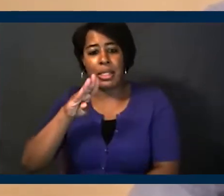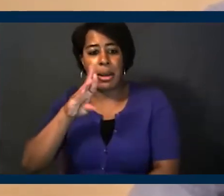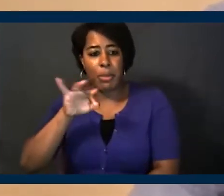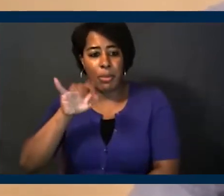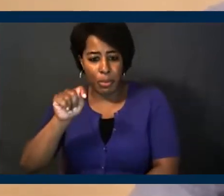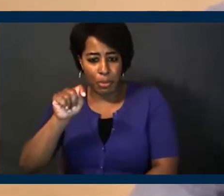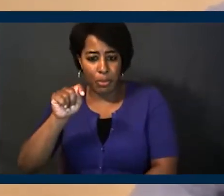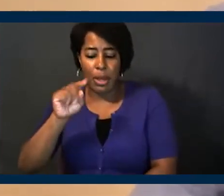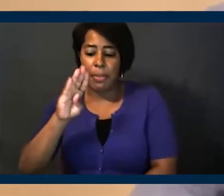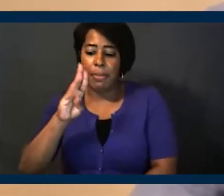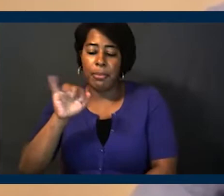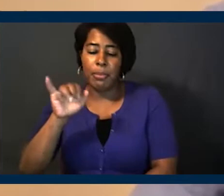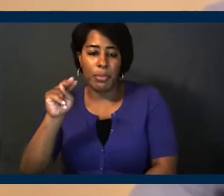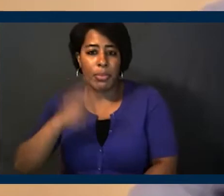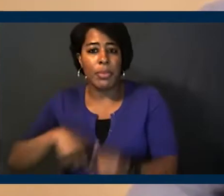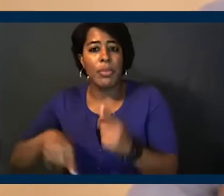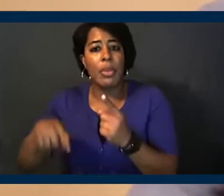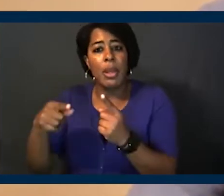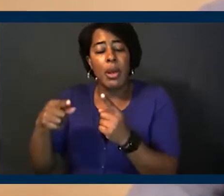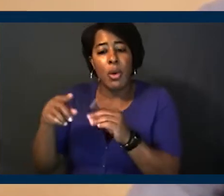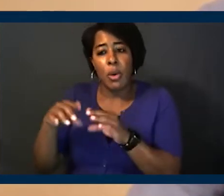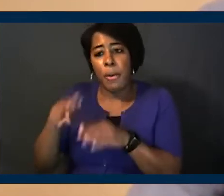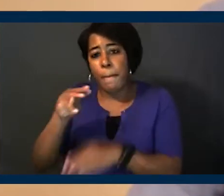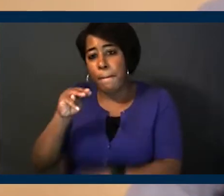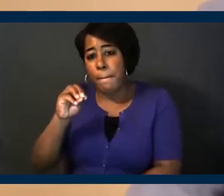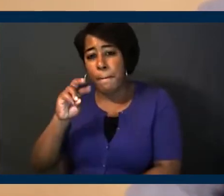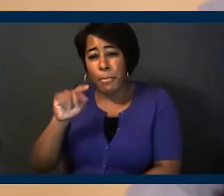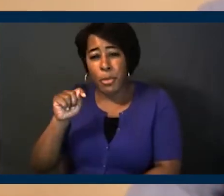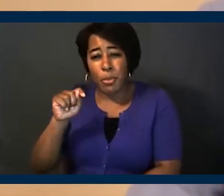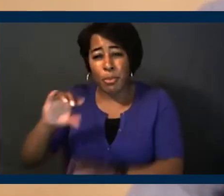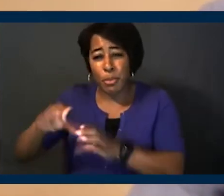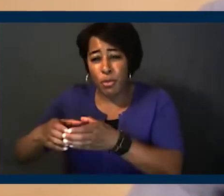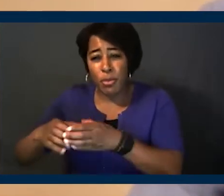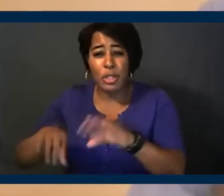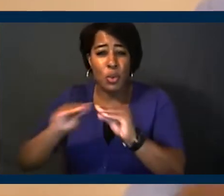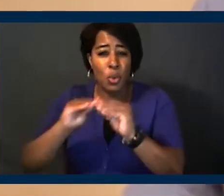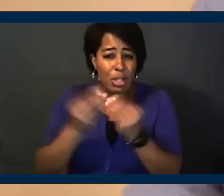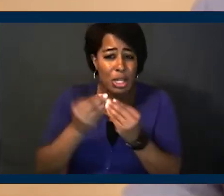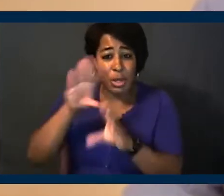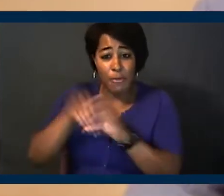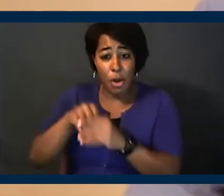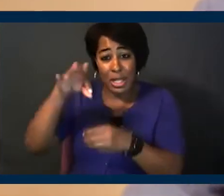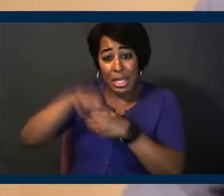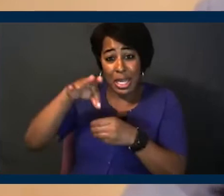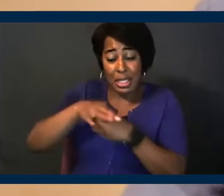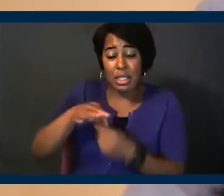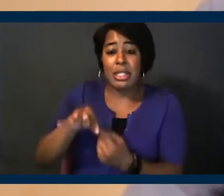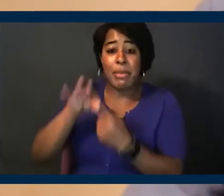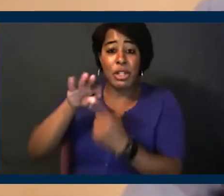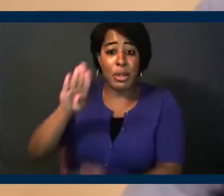to organizations and movements getting involved in elections, especially Black Lives Matter, what we've seen over the past few